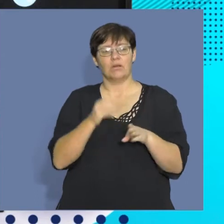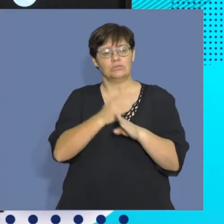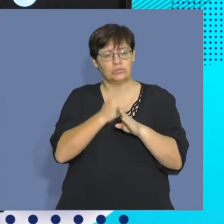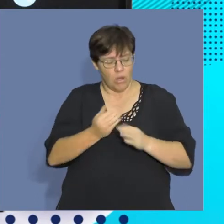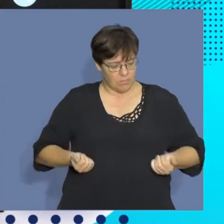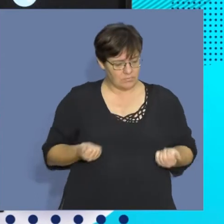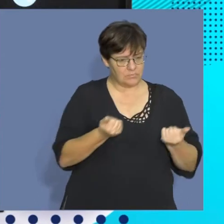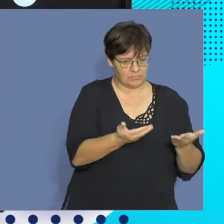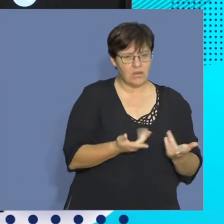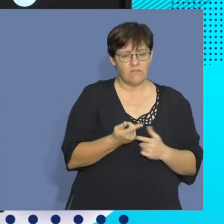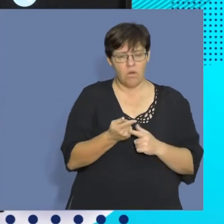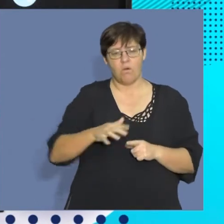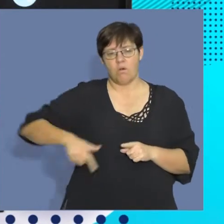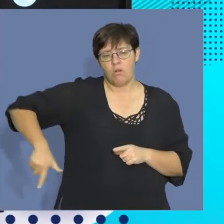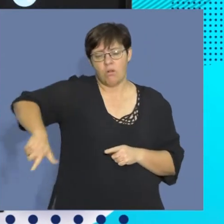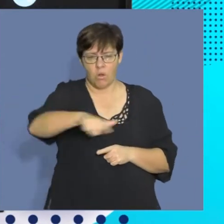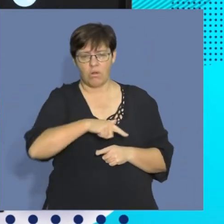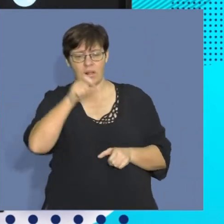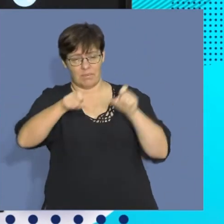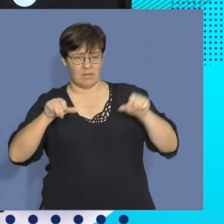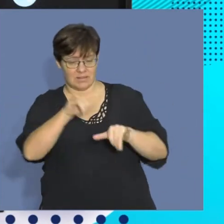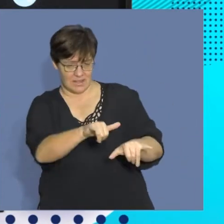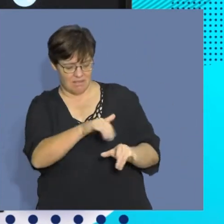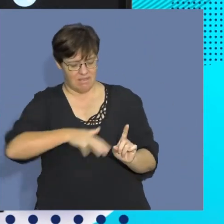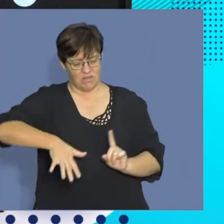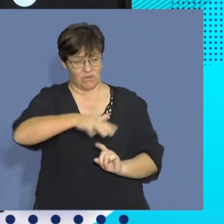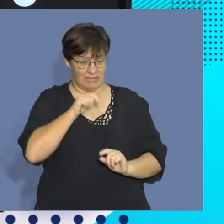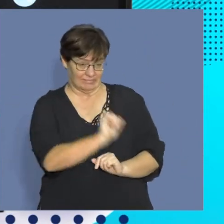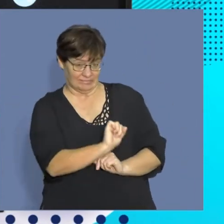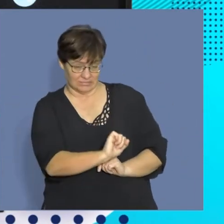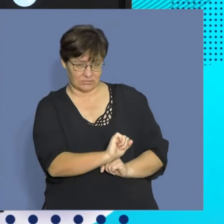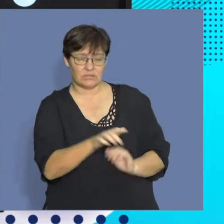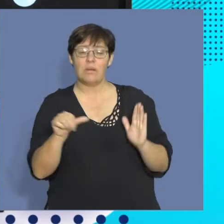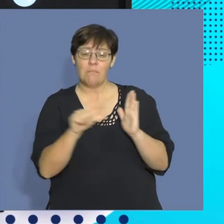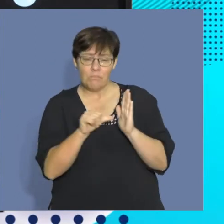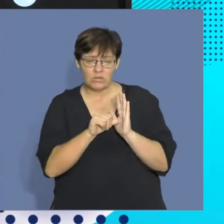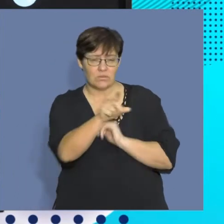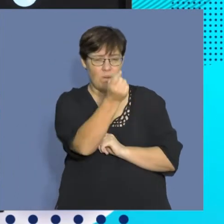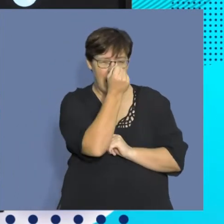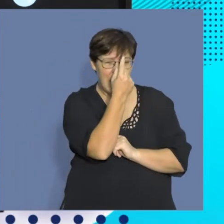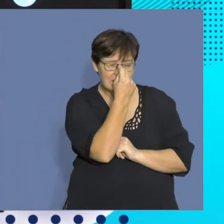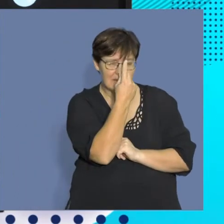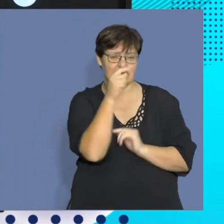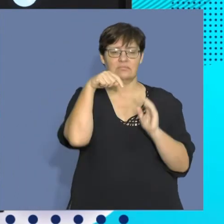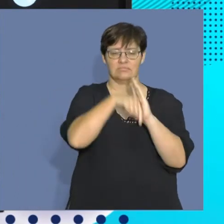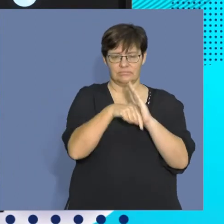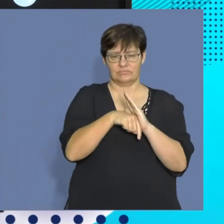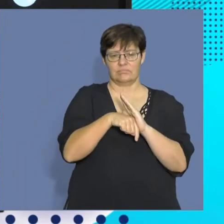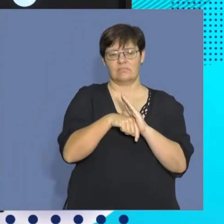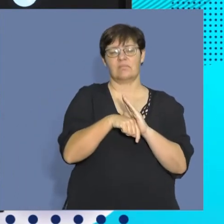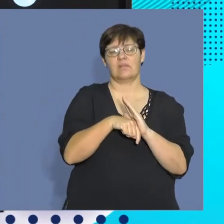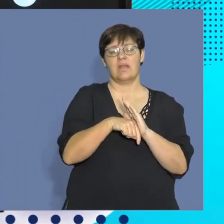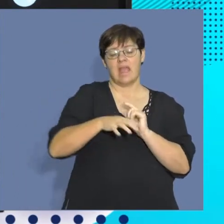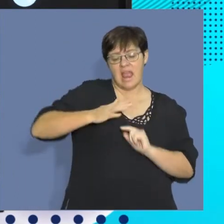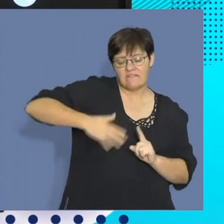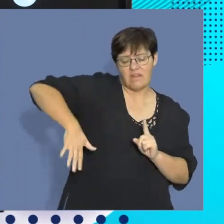produce jobs for indigenous and local inhabitants of an area. So that's an important part of understanding the context of